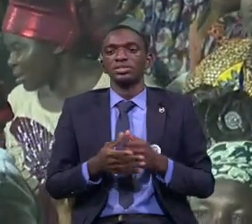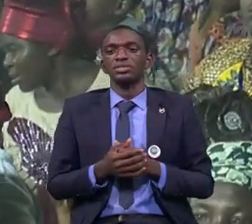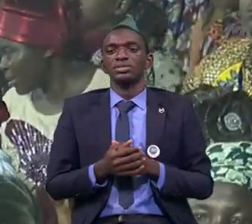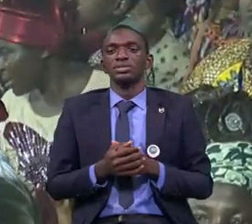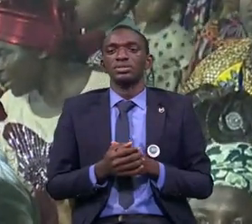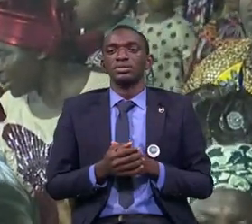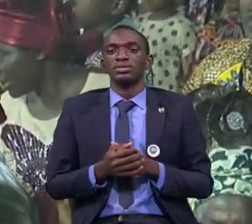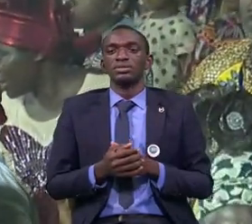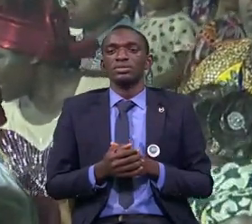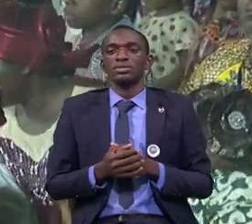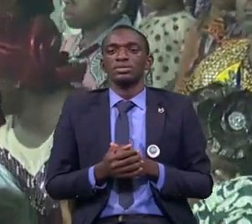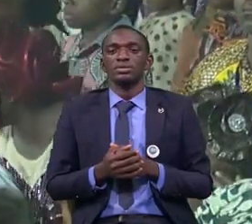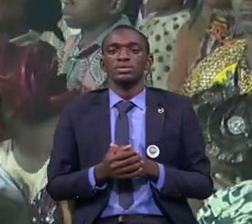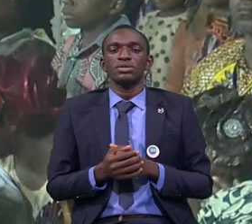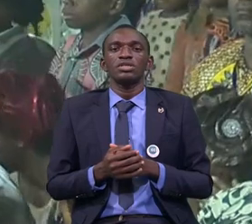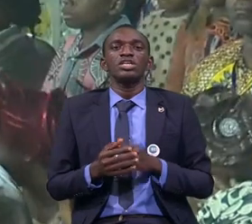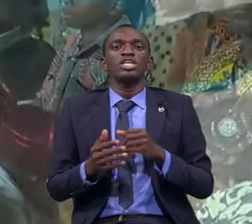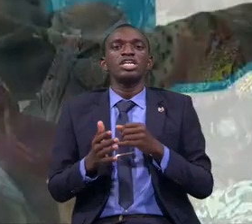Is there a boulangerie?